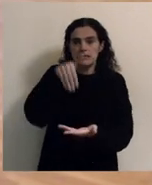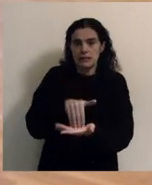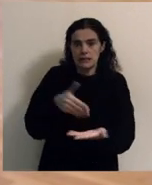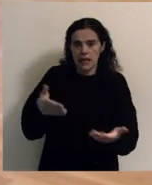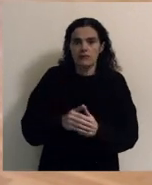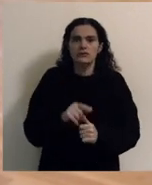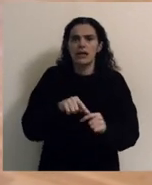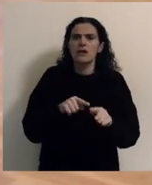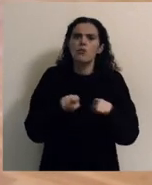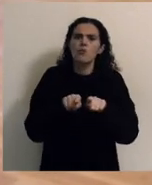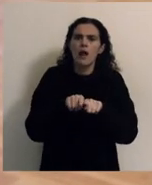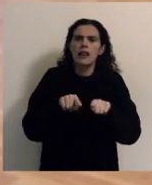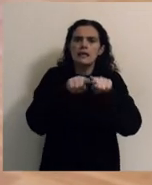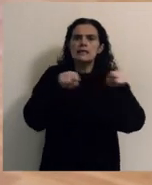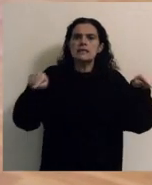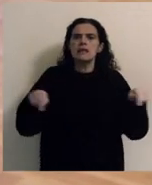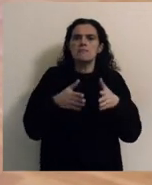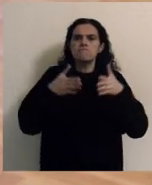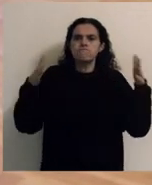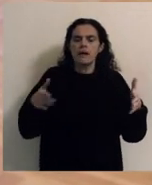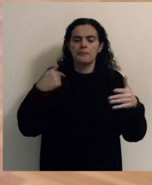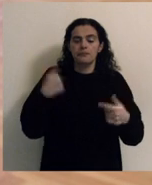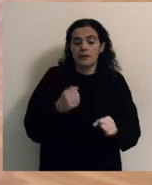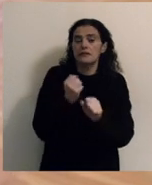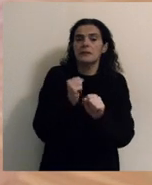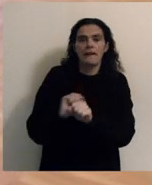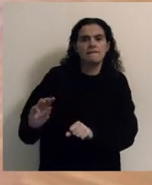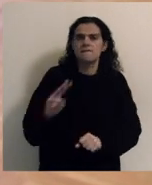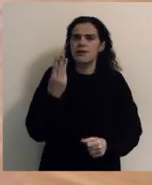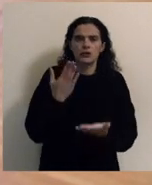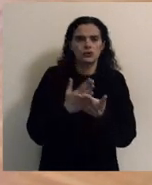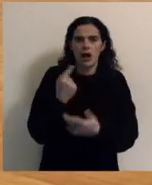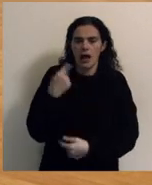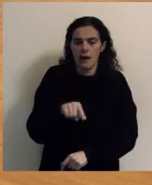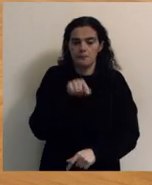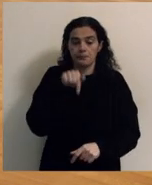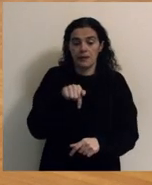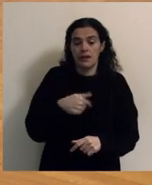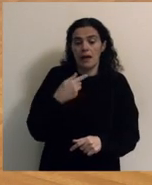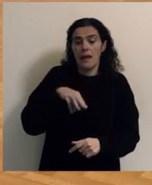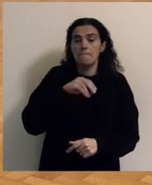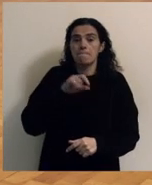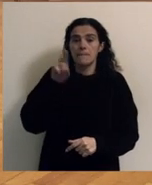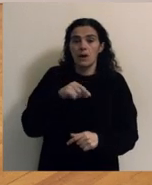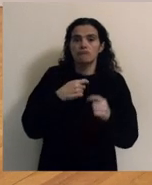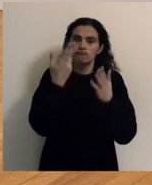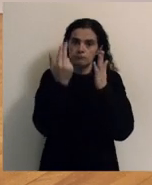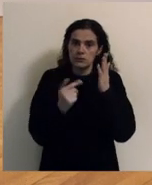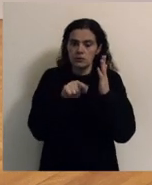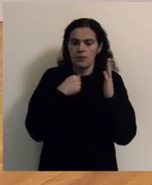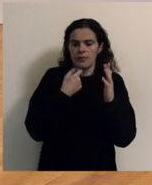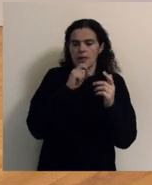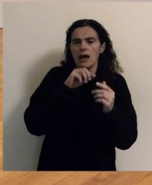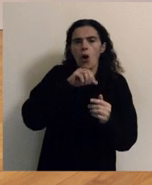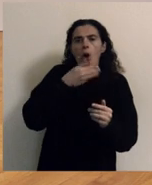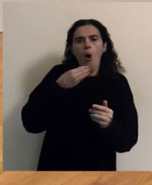Serralves. It's the Salão, and I only have 3 works exhibited here. A mural painting, although it's an